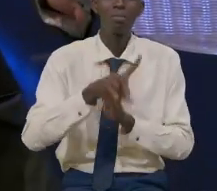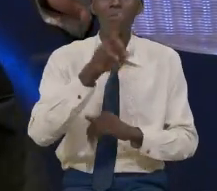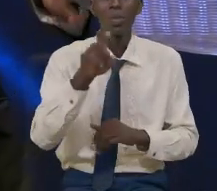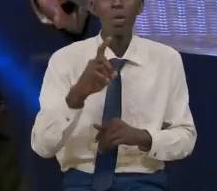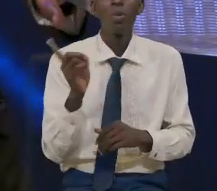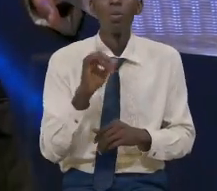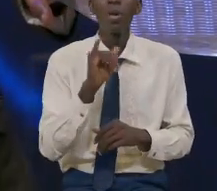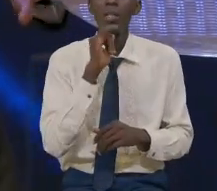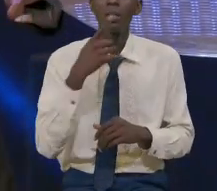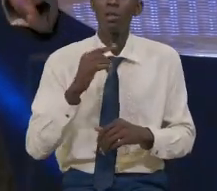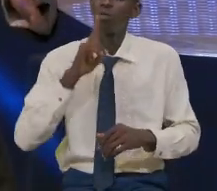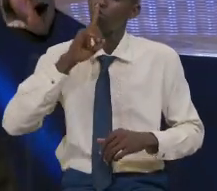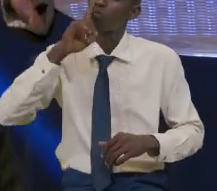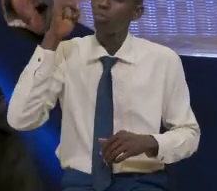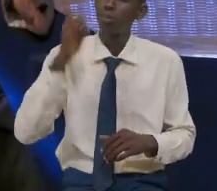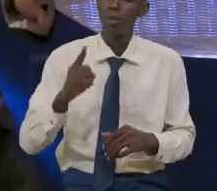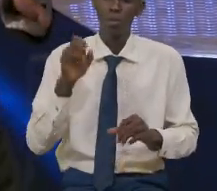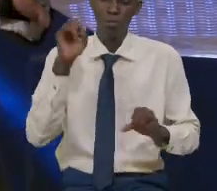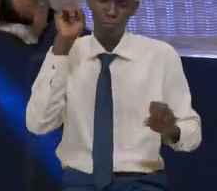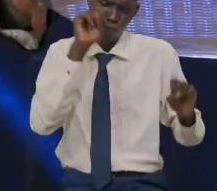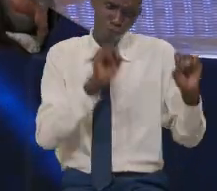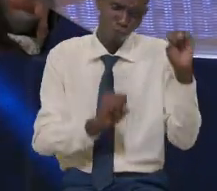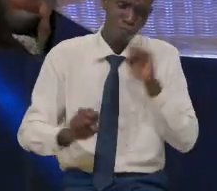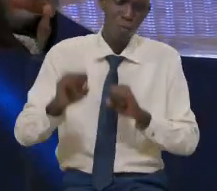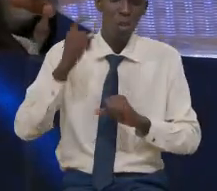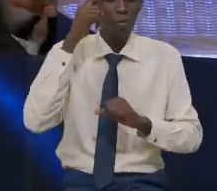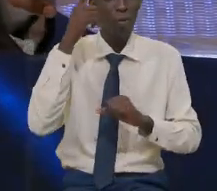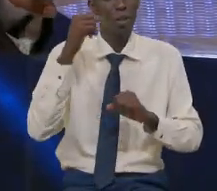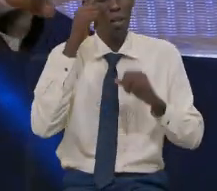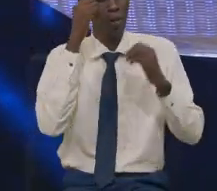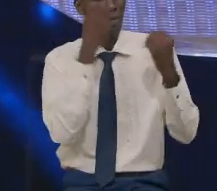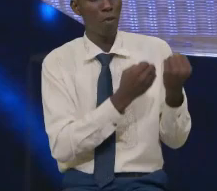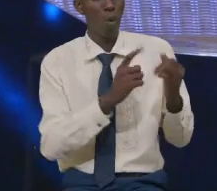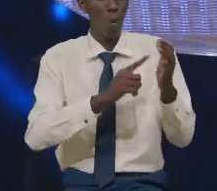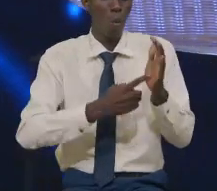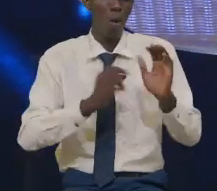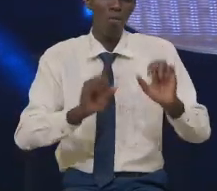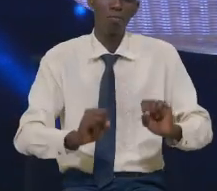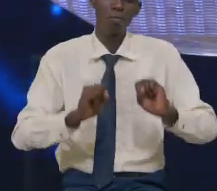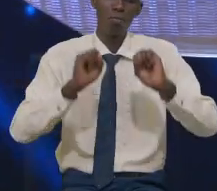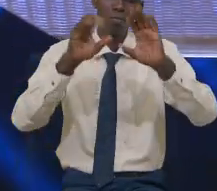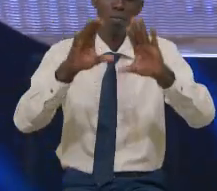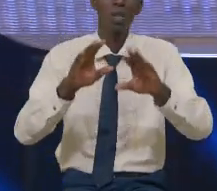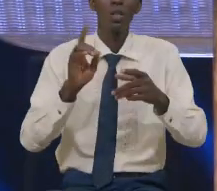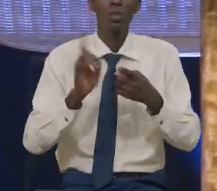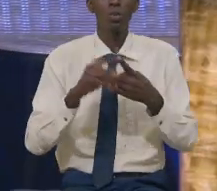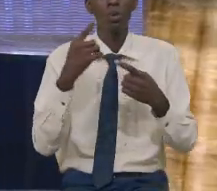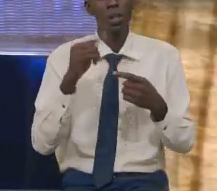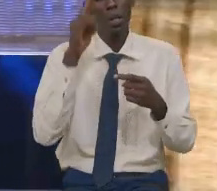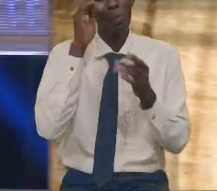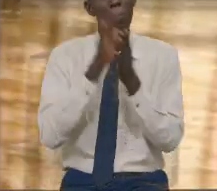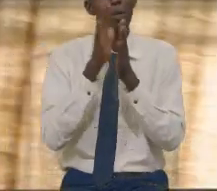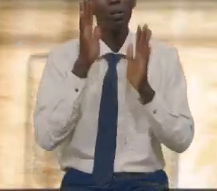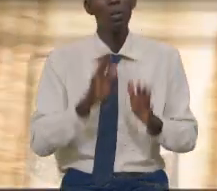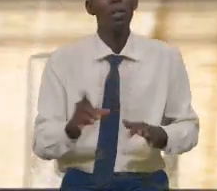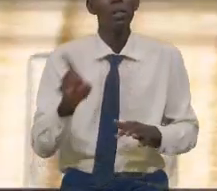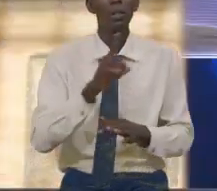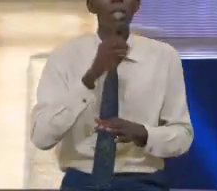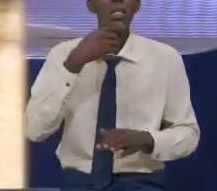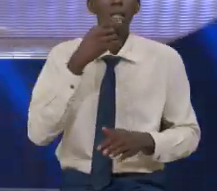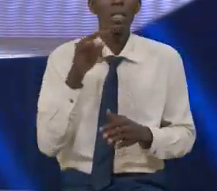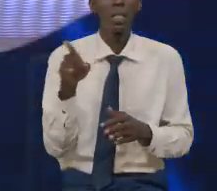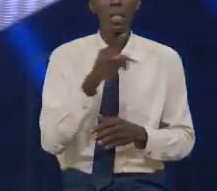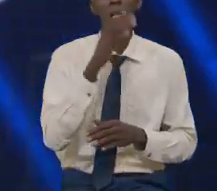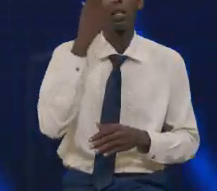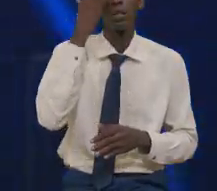earnestly contending for the faith once delivered unto the saints? It says they profess that they